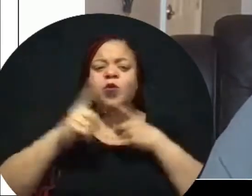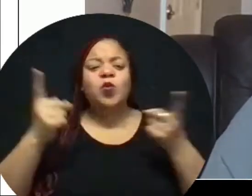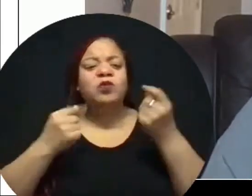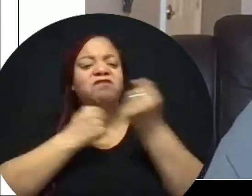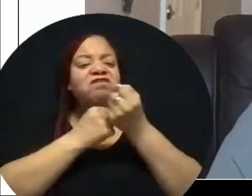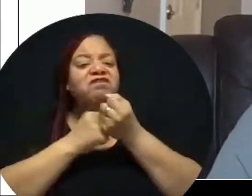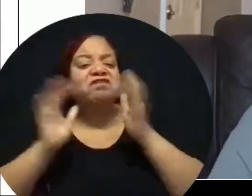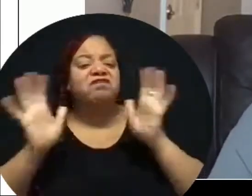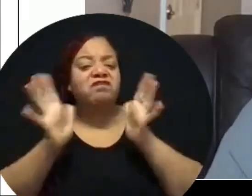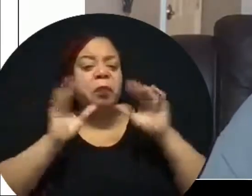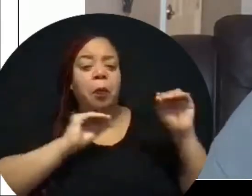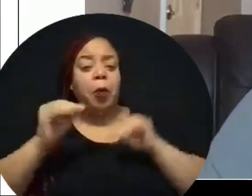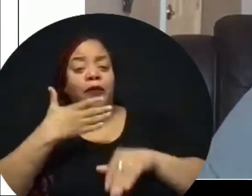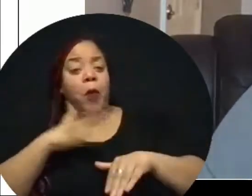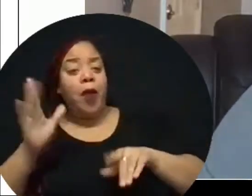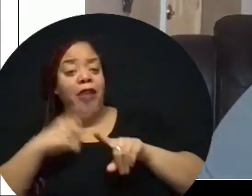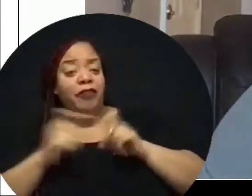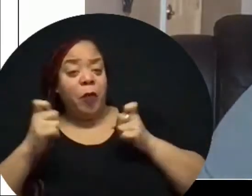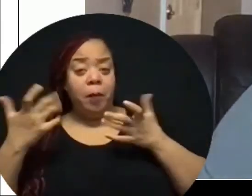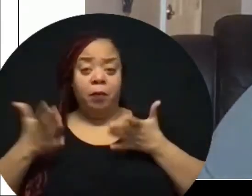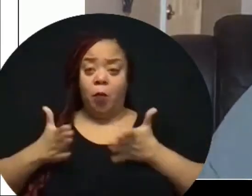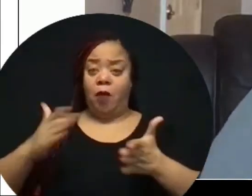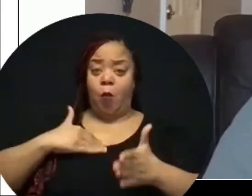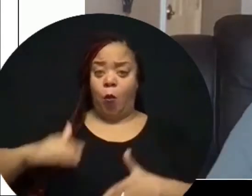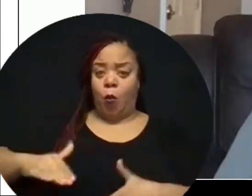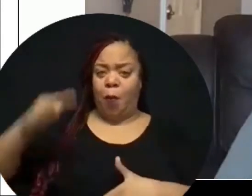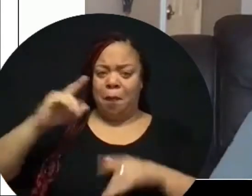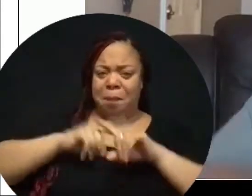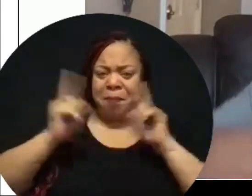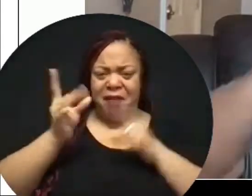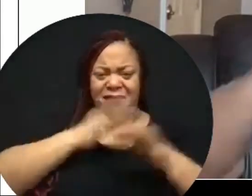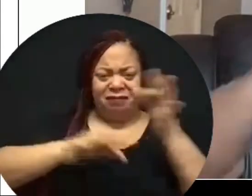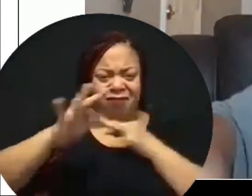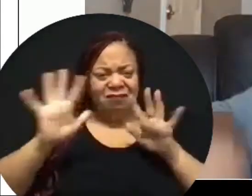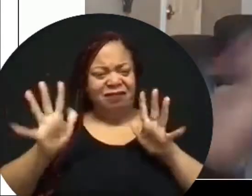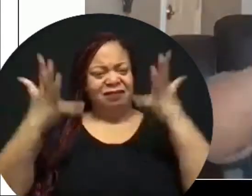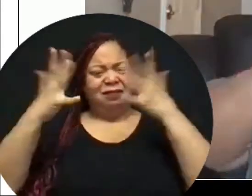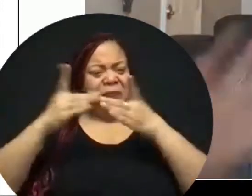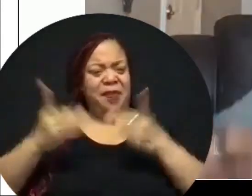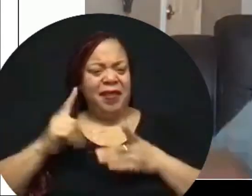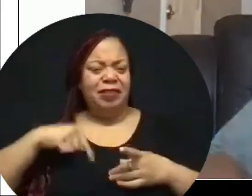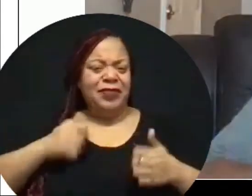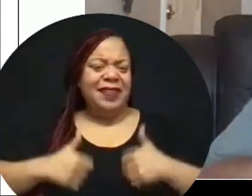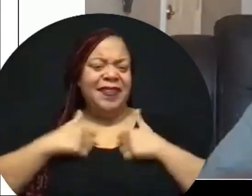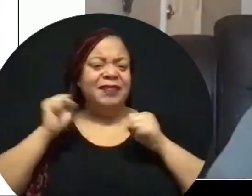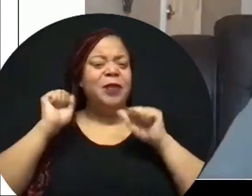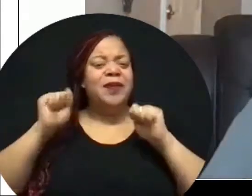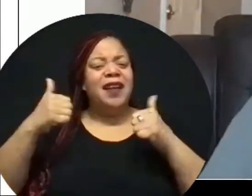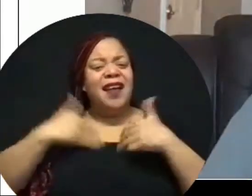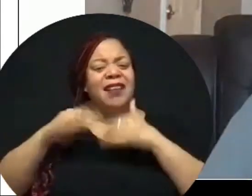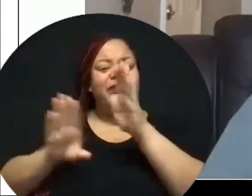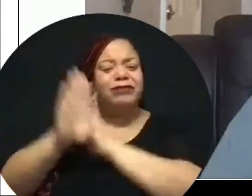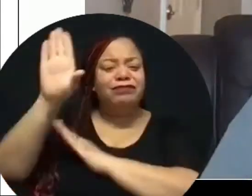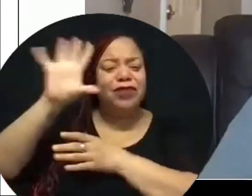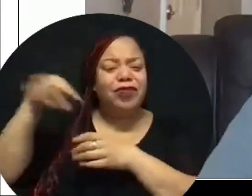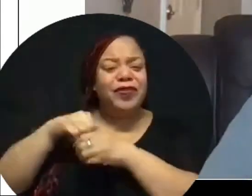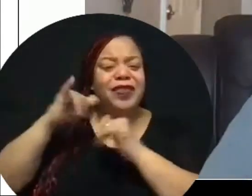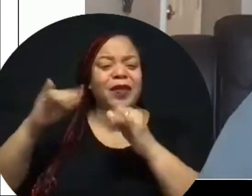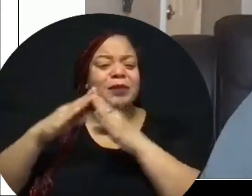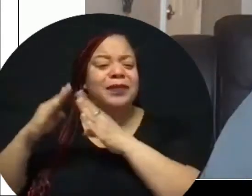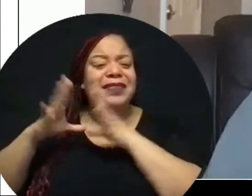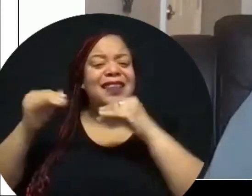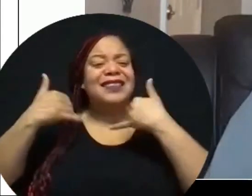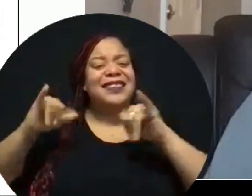I think it's intentional. I don't think these were done by accident, like, oh, we just don't care, so let's just go bad. And I think that's the sense a lot of